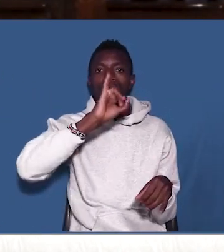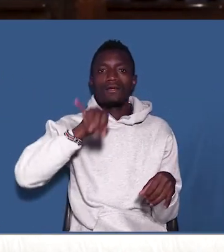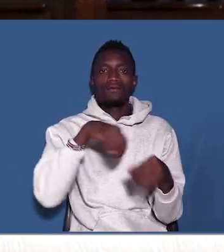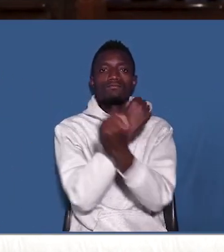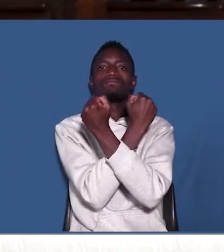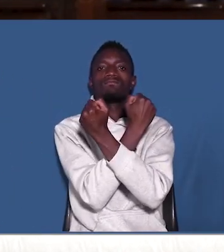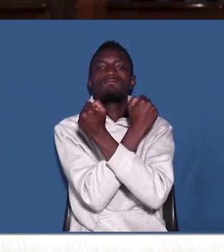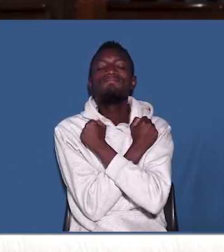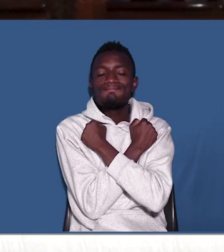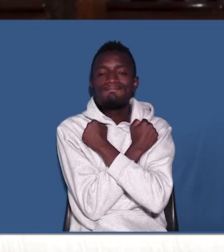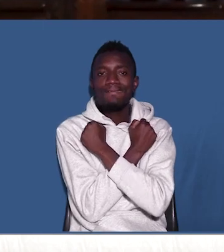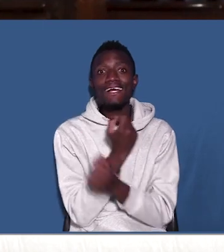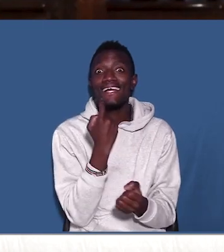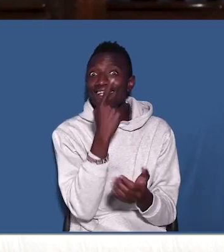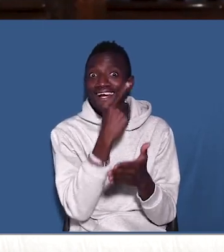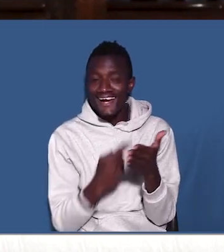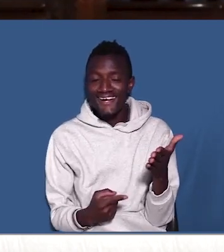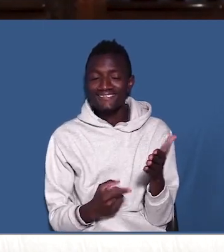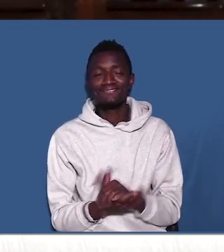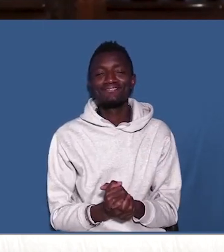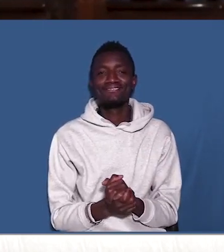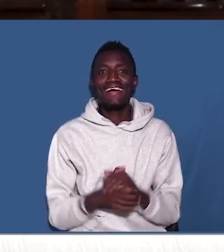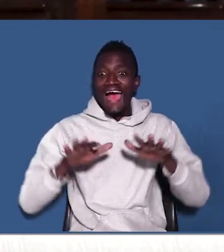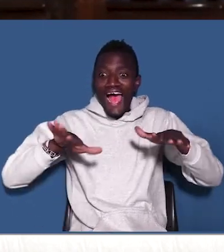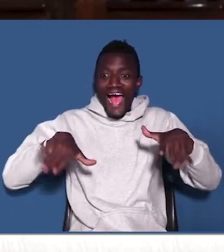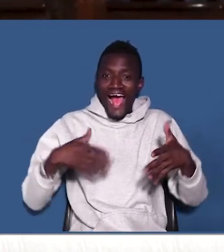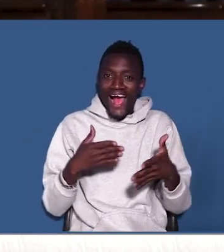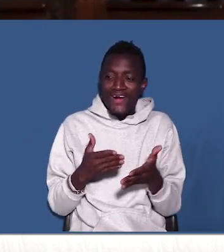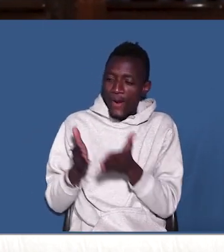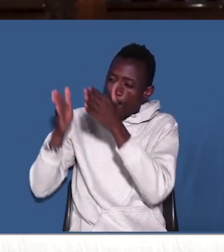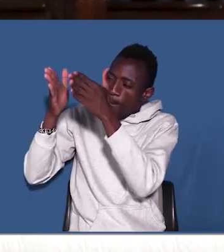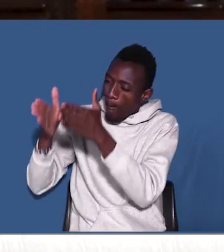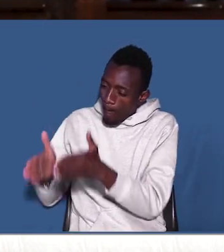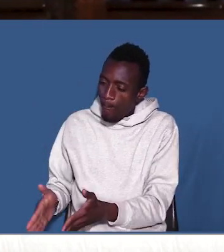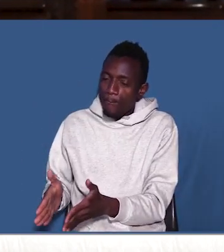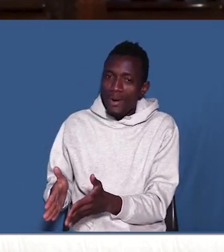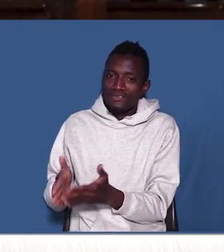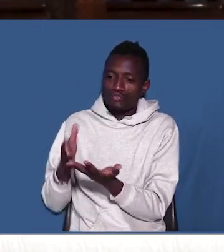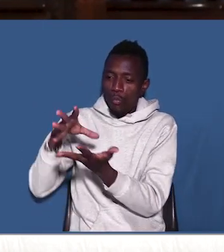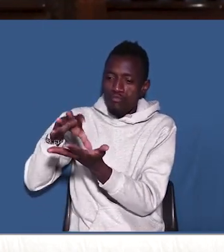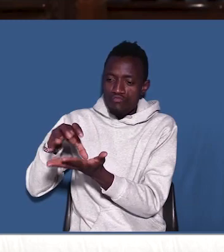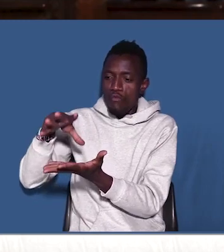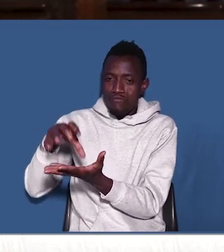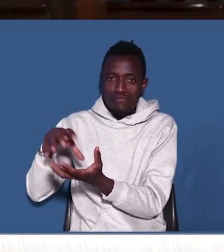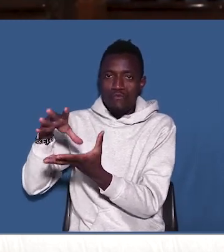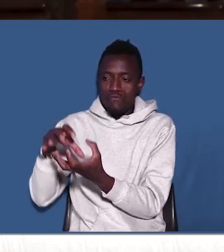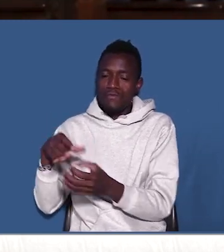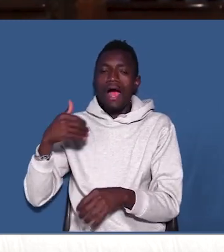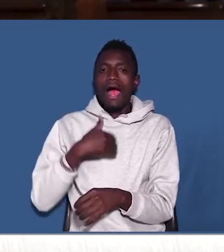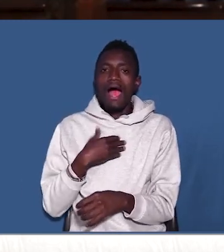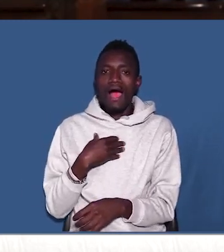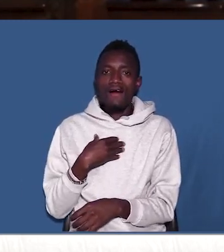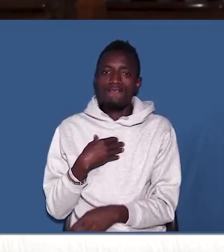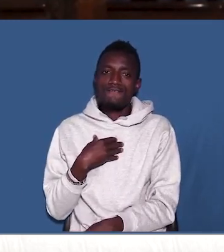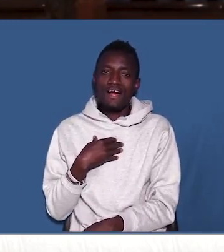sponge soaked in vinegar on a stick. And the apostle says, when Jesus had